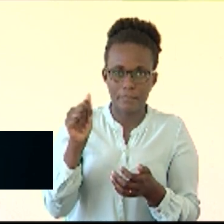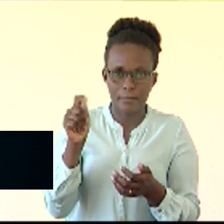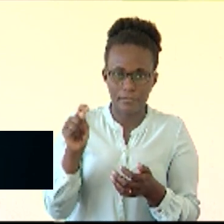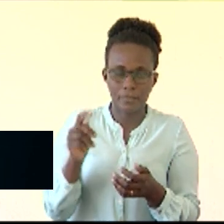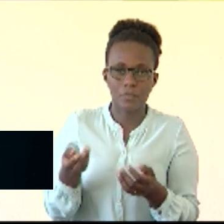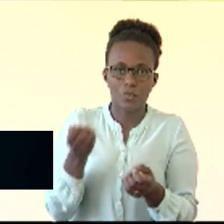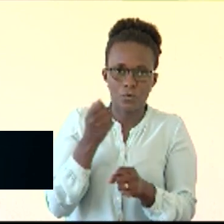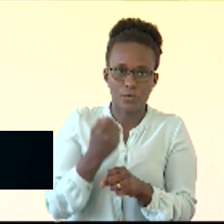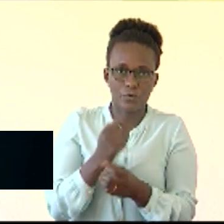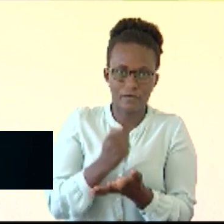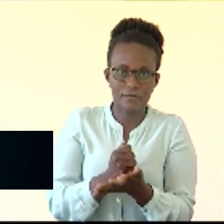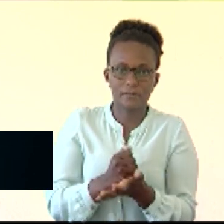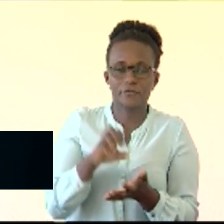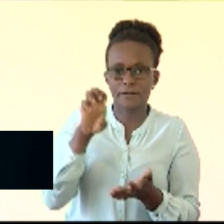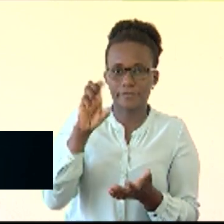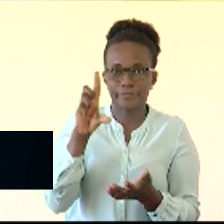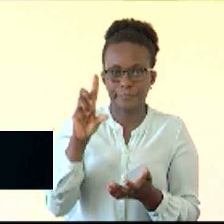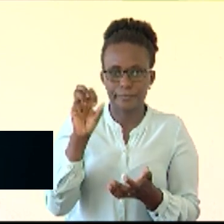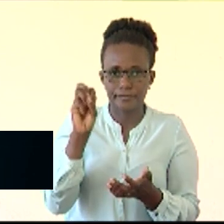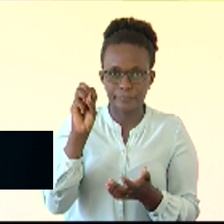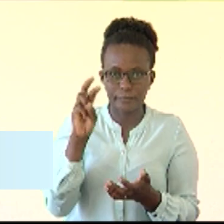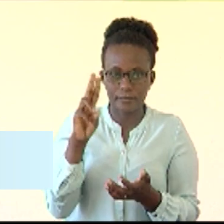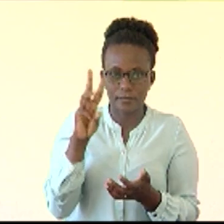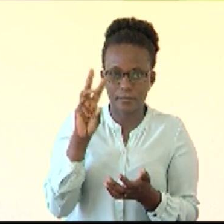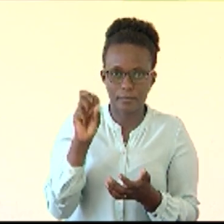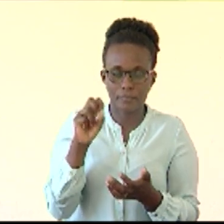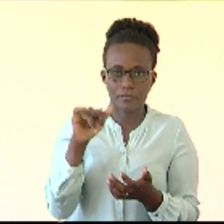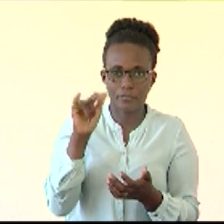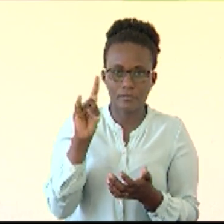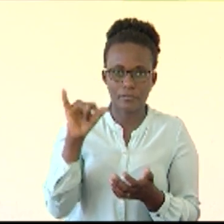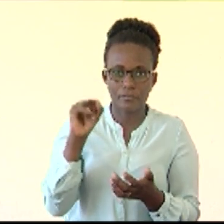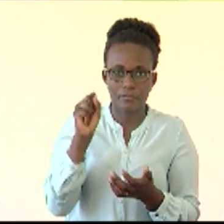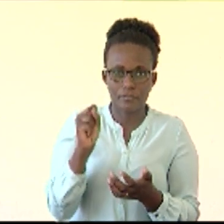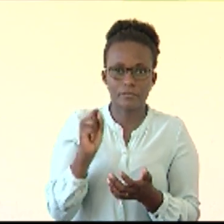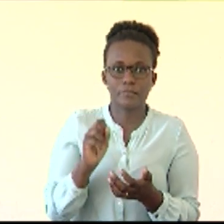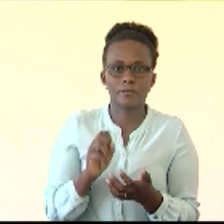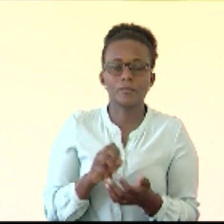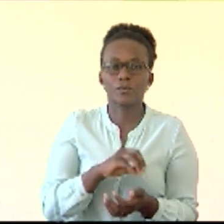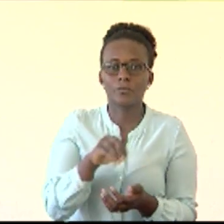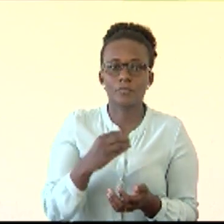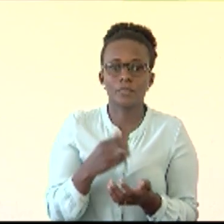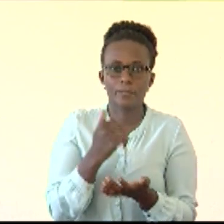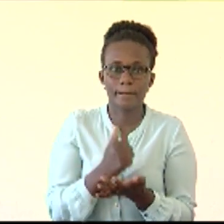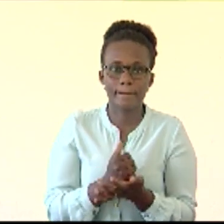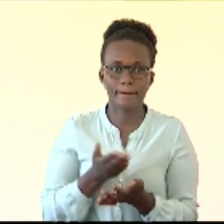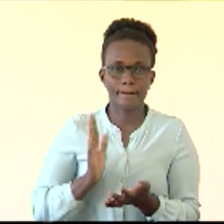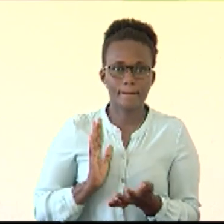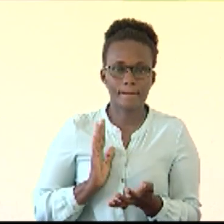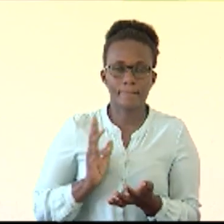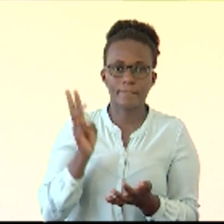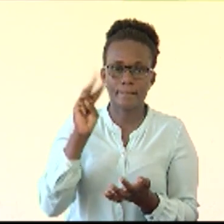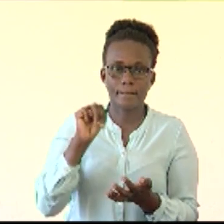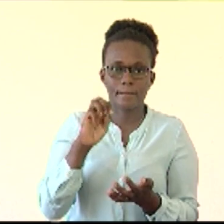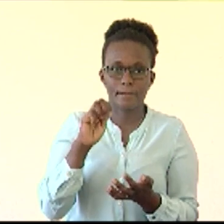But it can also be a plastic coated with a metal. It is also possible. So this is